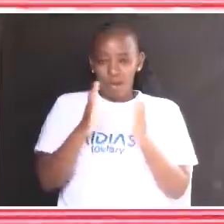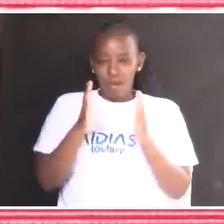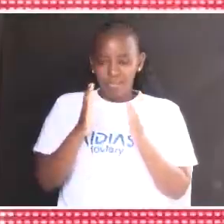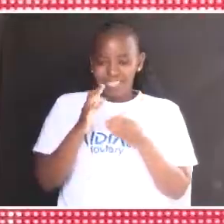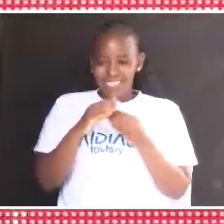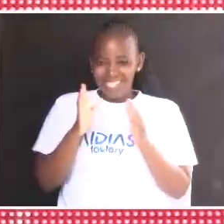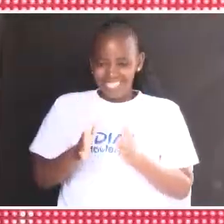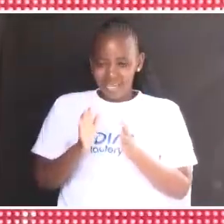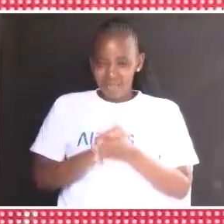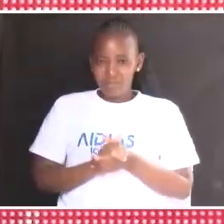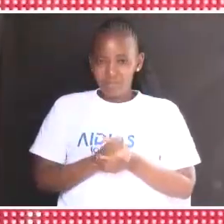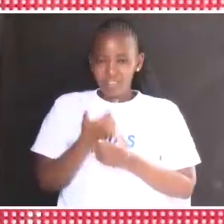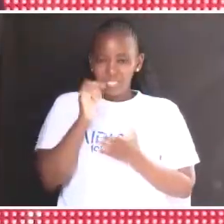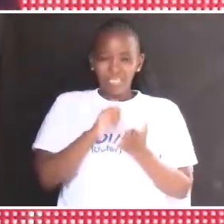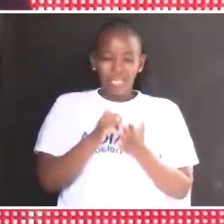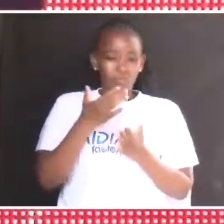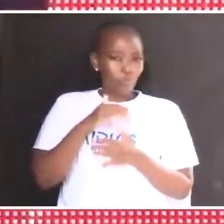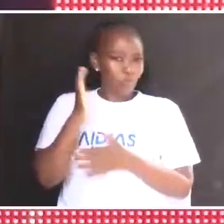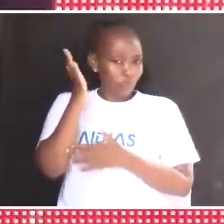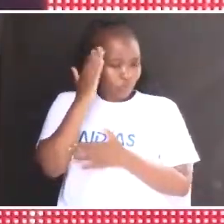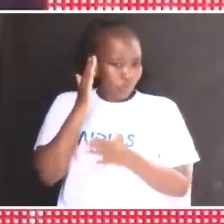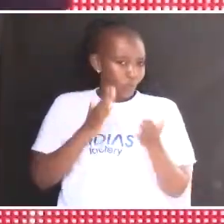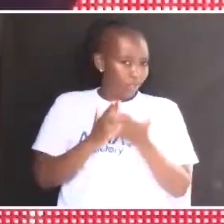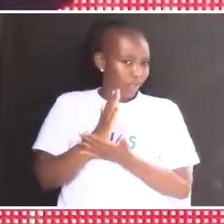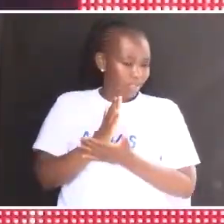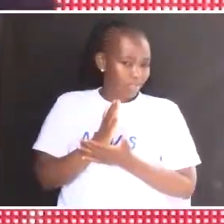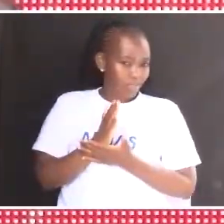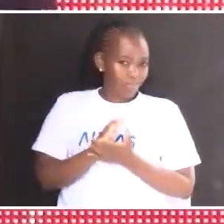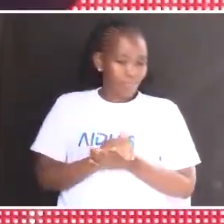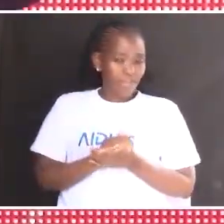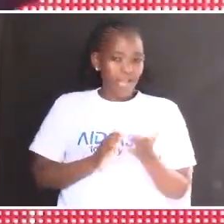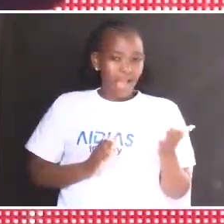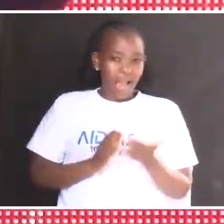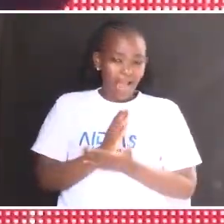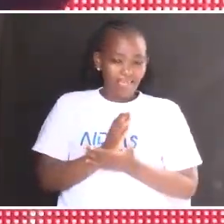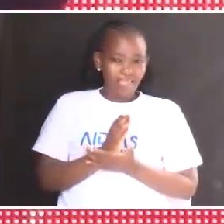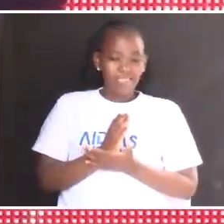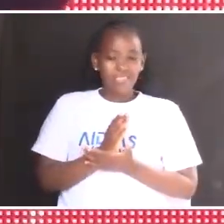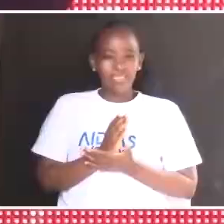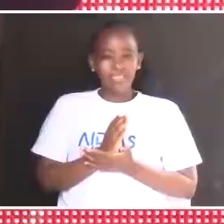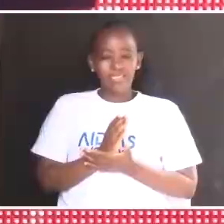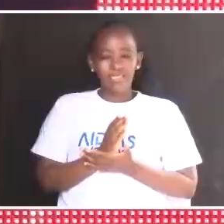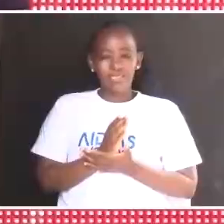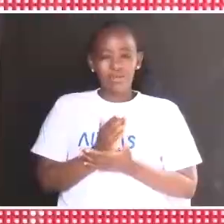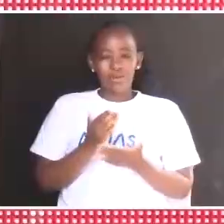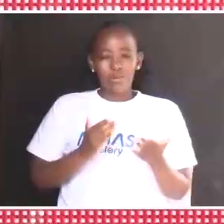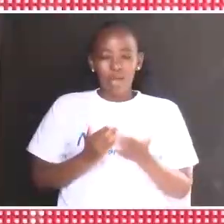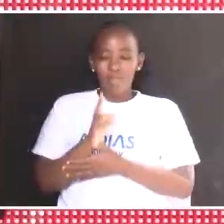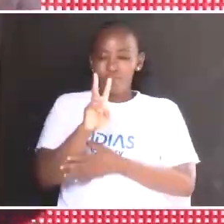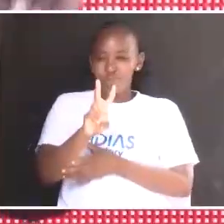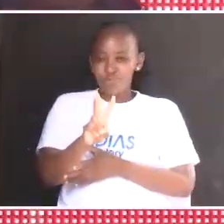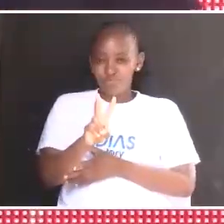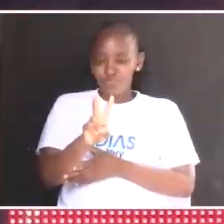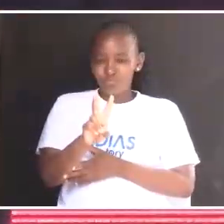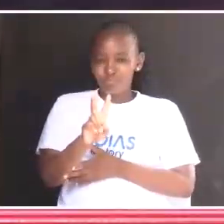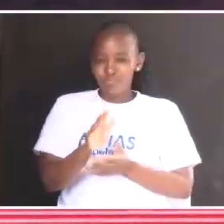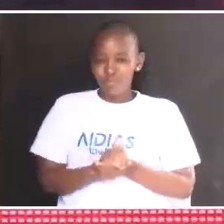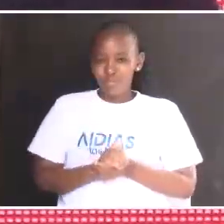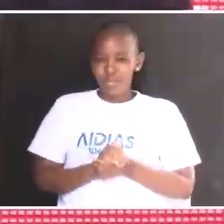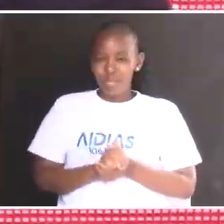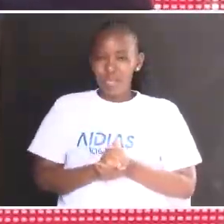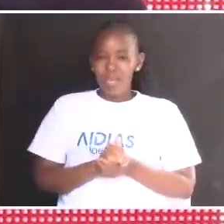Hapa ndipo mlikuwa mmesema mnataka kujua haki zenu. Haki ya right holder, kuna haki mara mbili. Uko